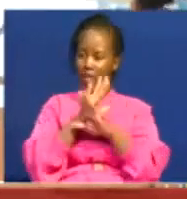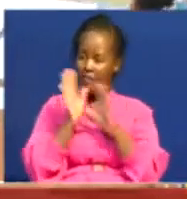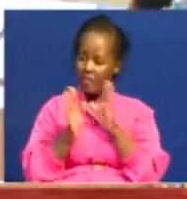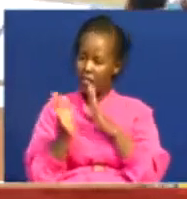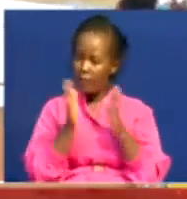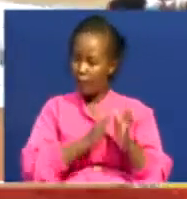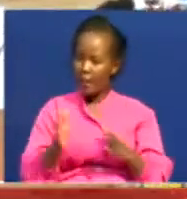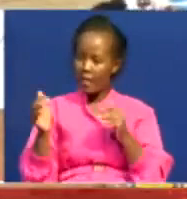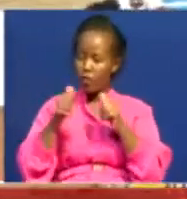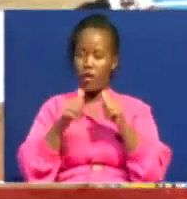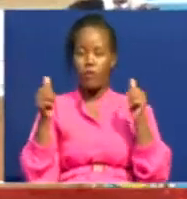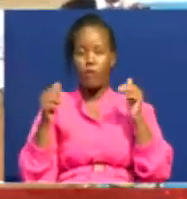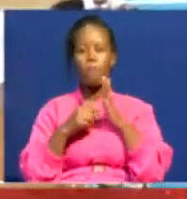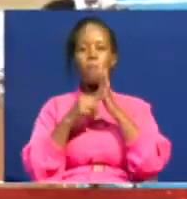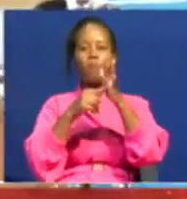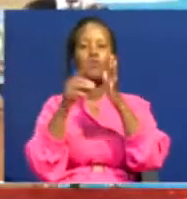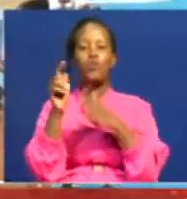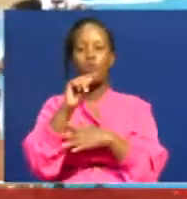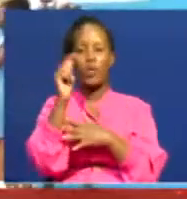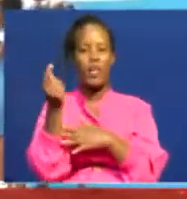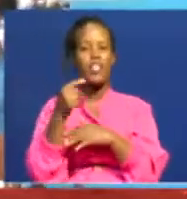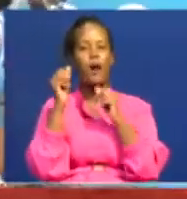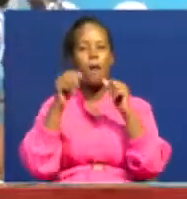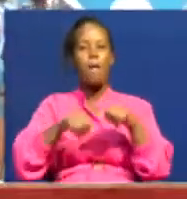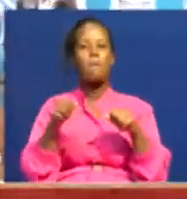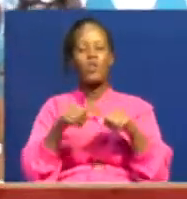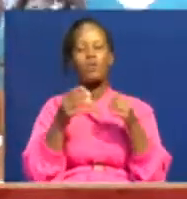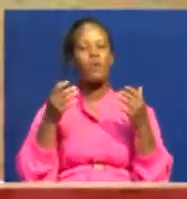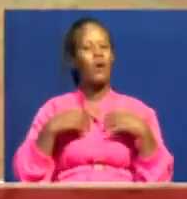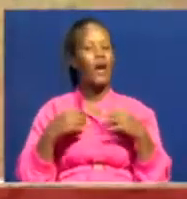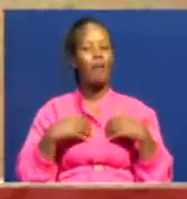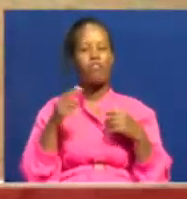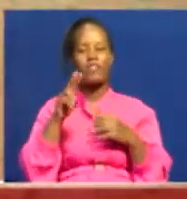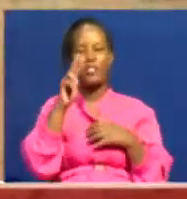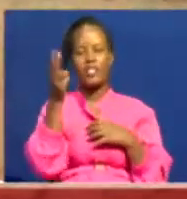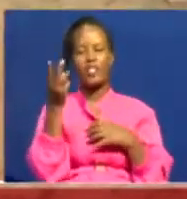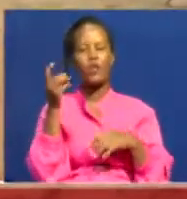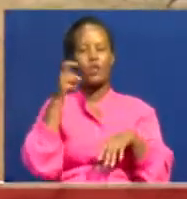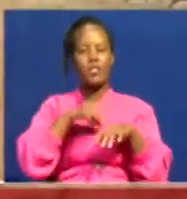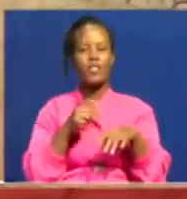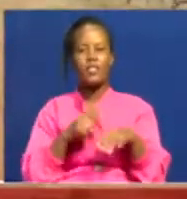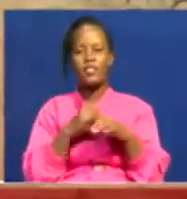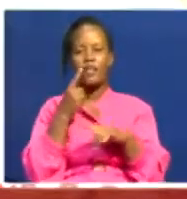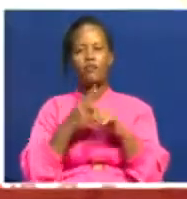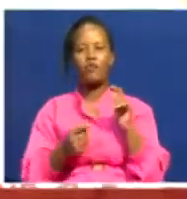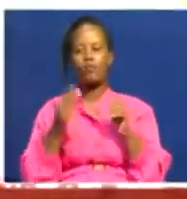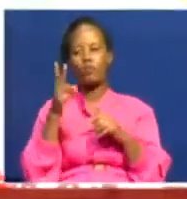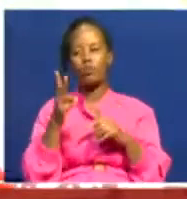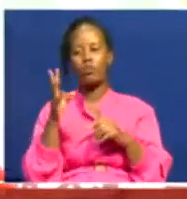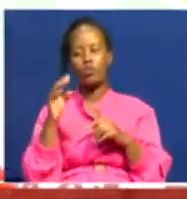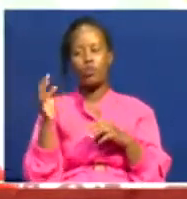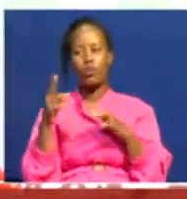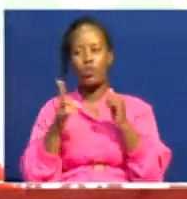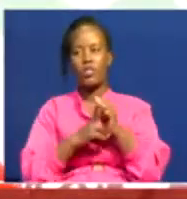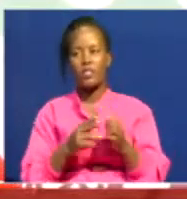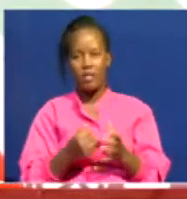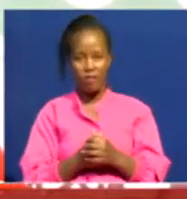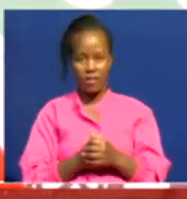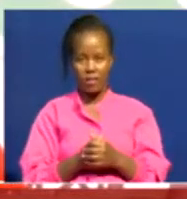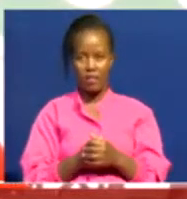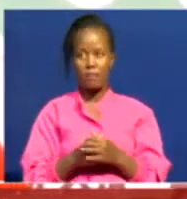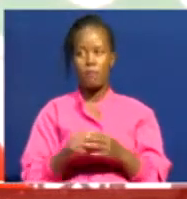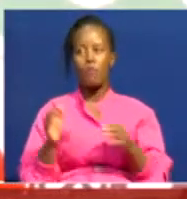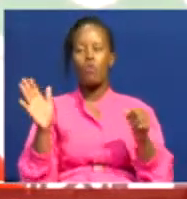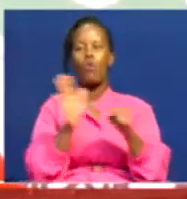ishara kuwa Kenya ina uwezo wa kuandaa mbio za nyikani za dunia kwa mara ya pili tangu mwaka 2007. The world athletics also